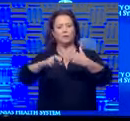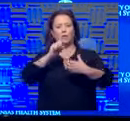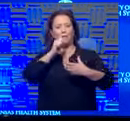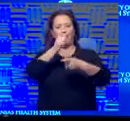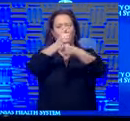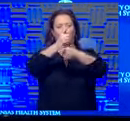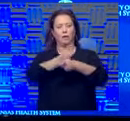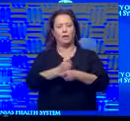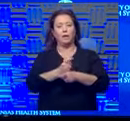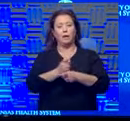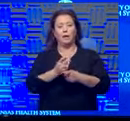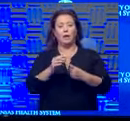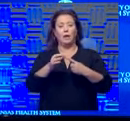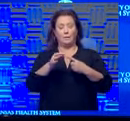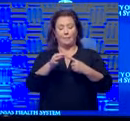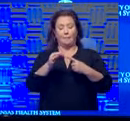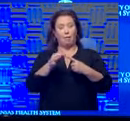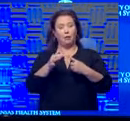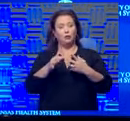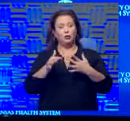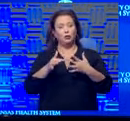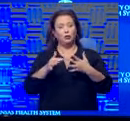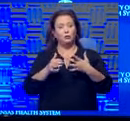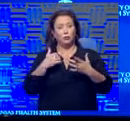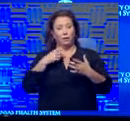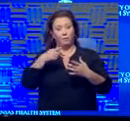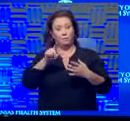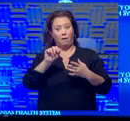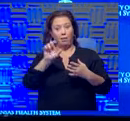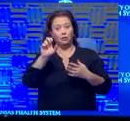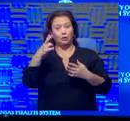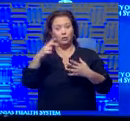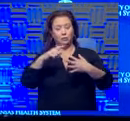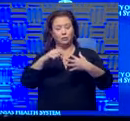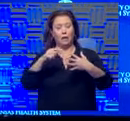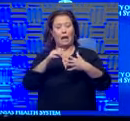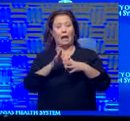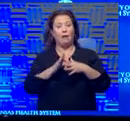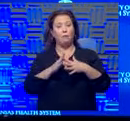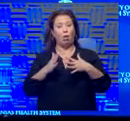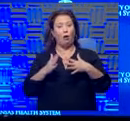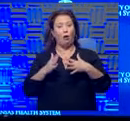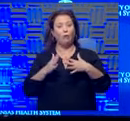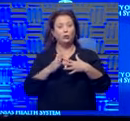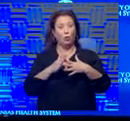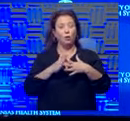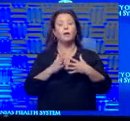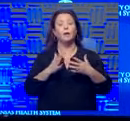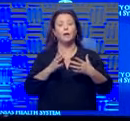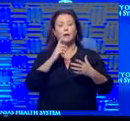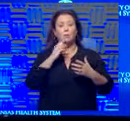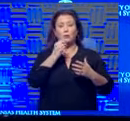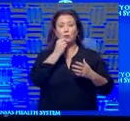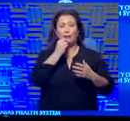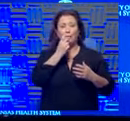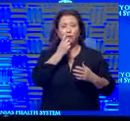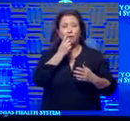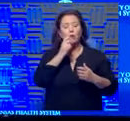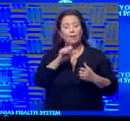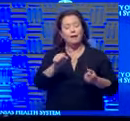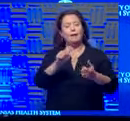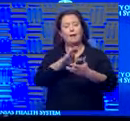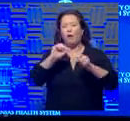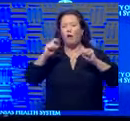accurate. How much fingernail polish do you have? Well, that's going to affect it. How long are your fingernails? That's going to affect it. What did you have for dinner? That could affect